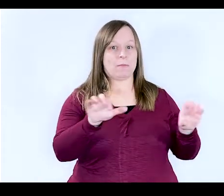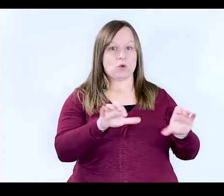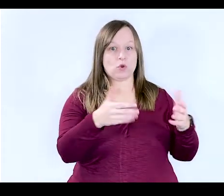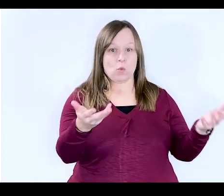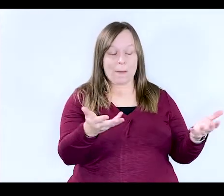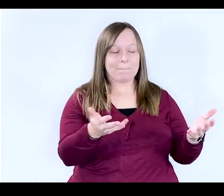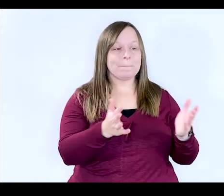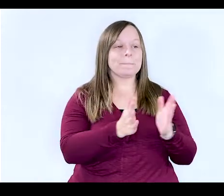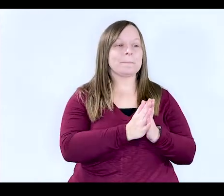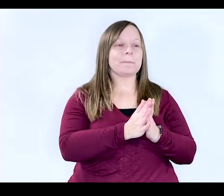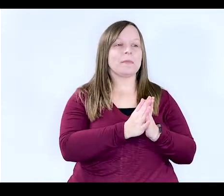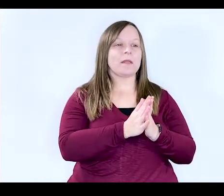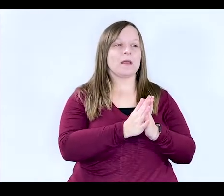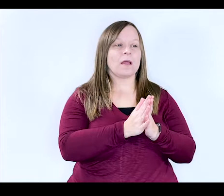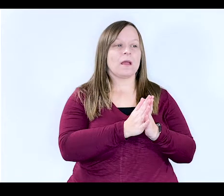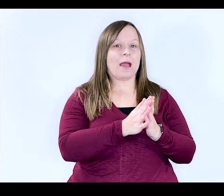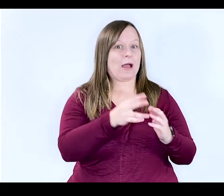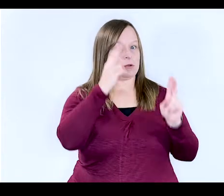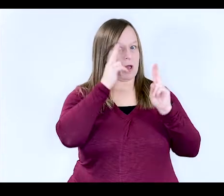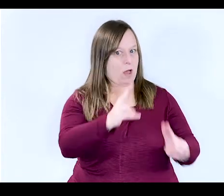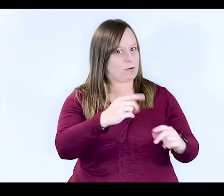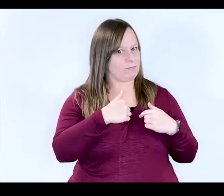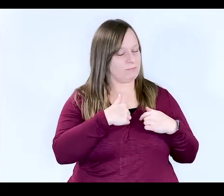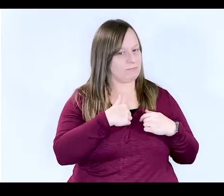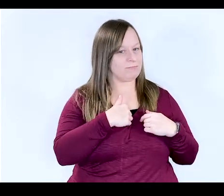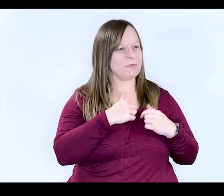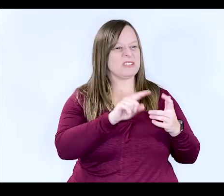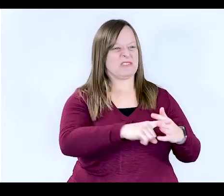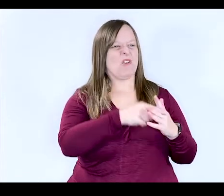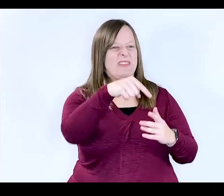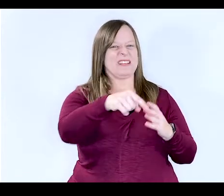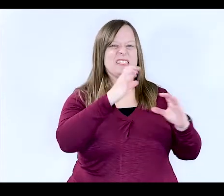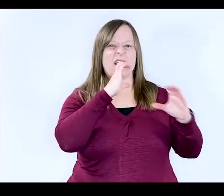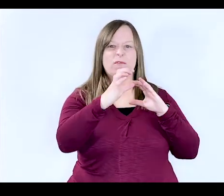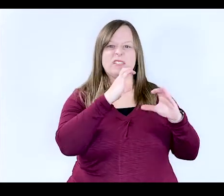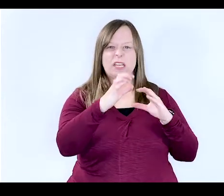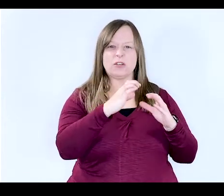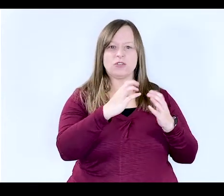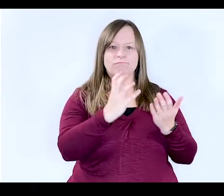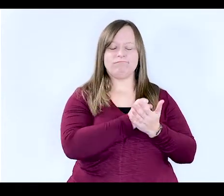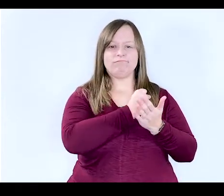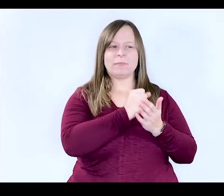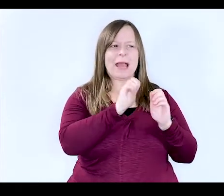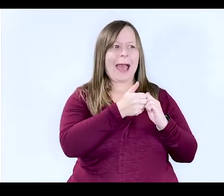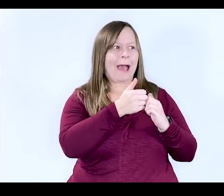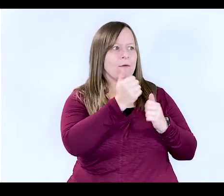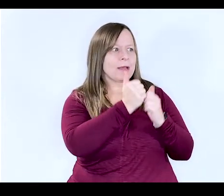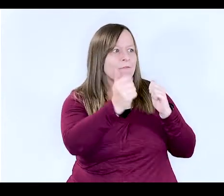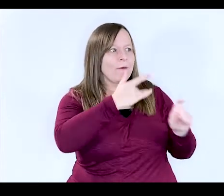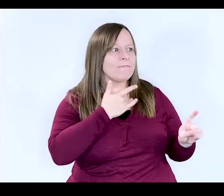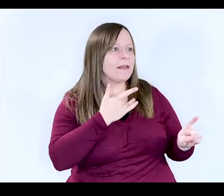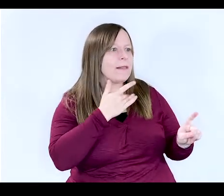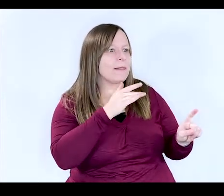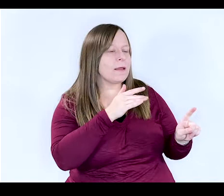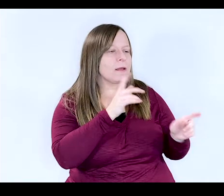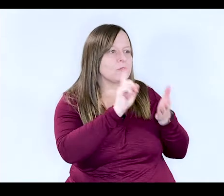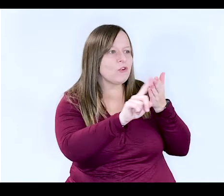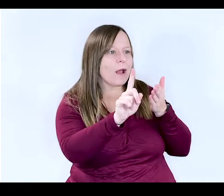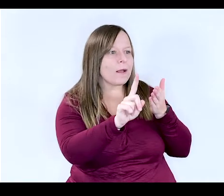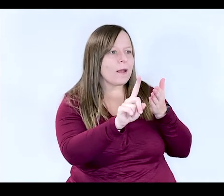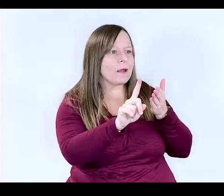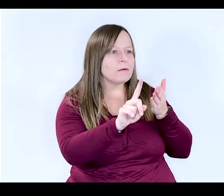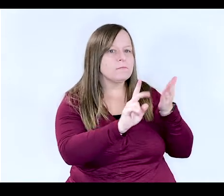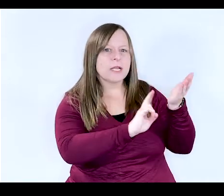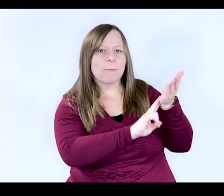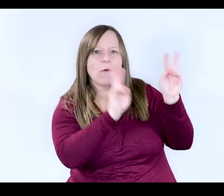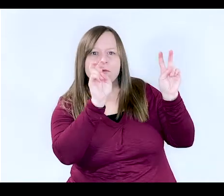do was and I was honored to do so, was to start the conversation. How is everybody feeling? What